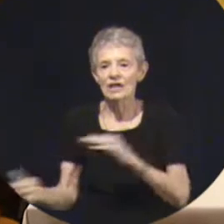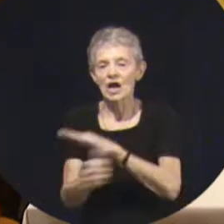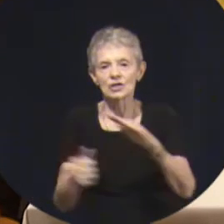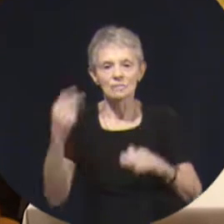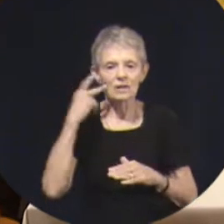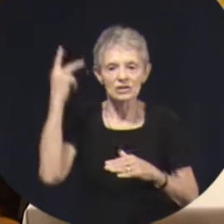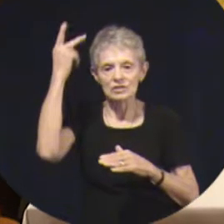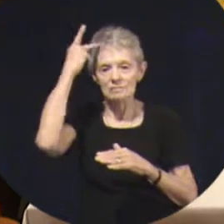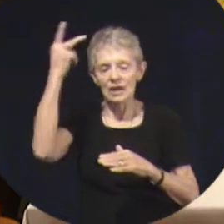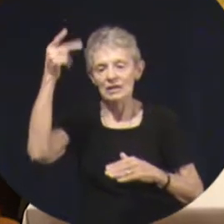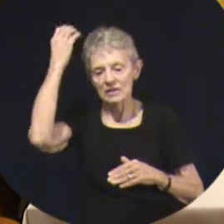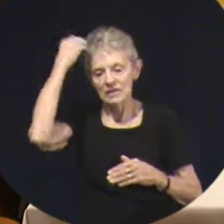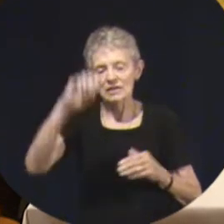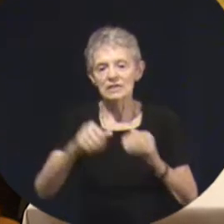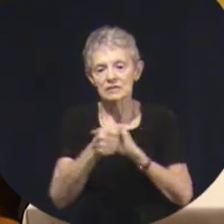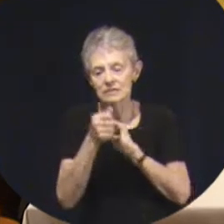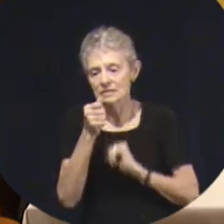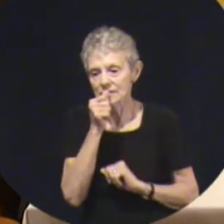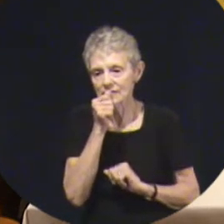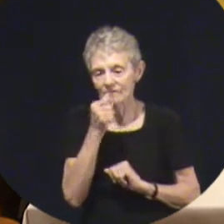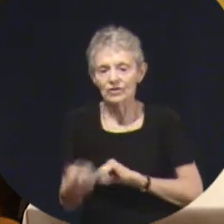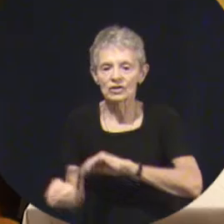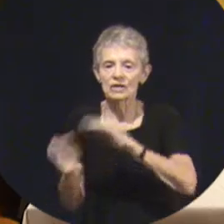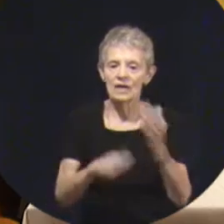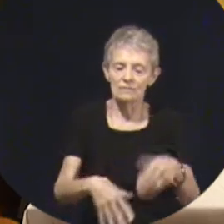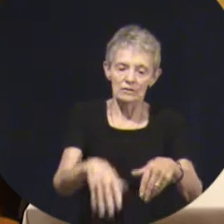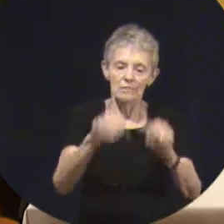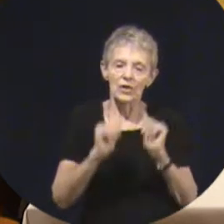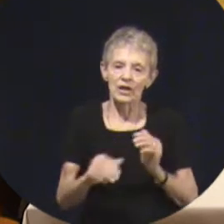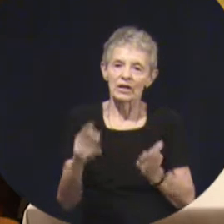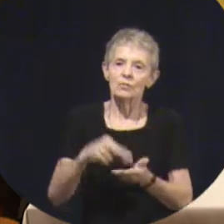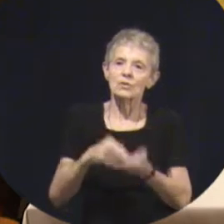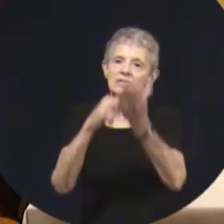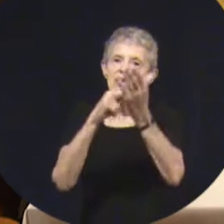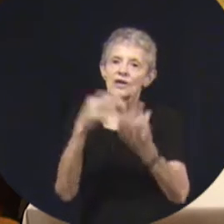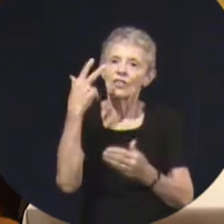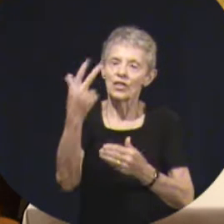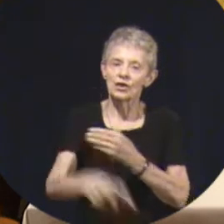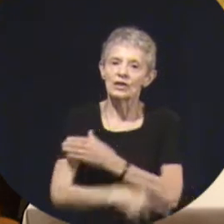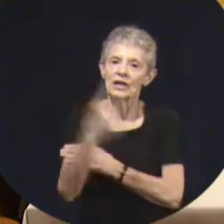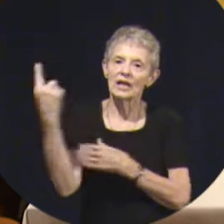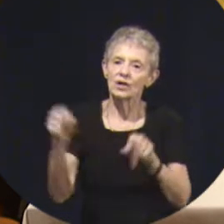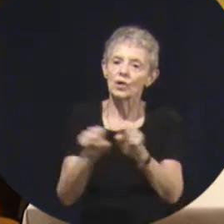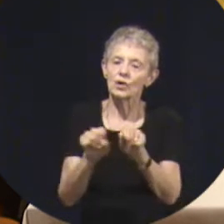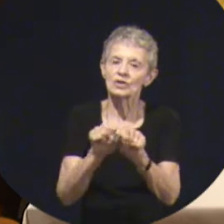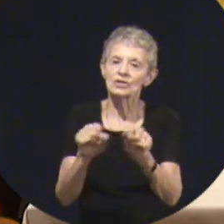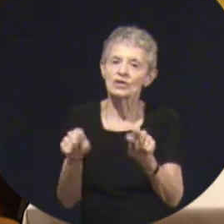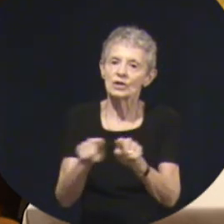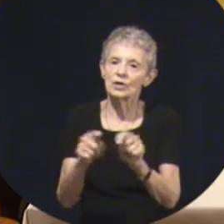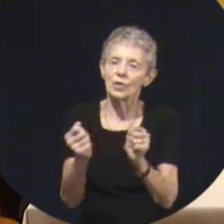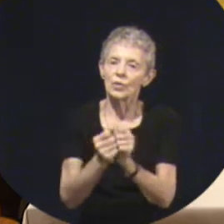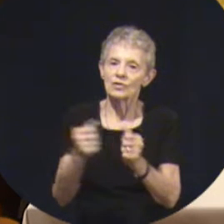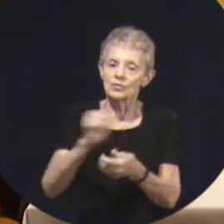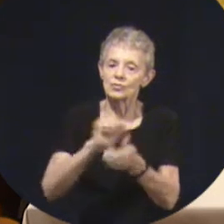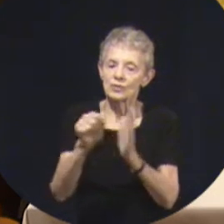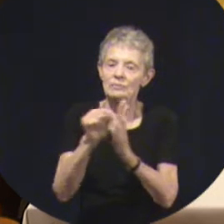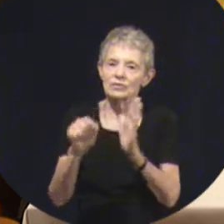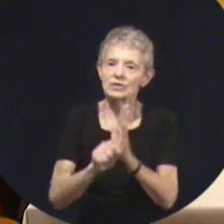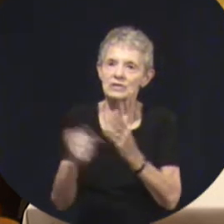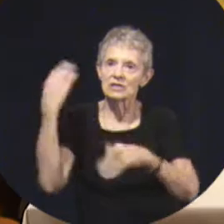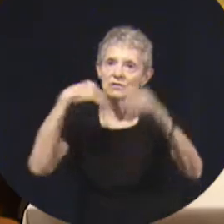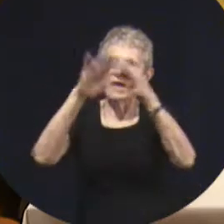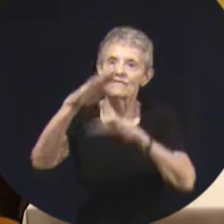Pontius Pilate. He suffered death and was buried, and rose again on the third day, in accordance with the Scriptures. He ascended into heaven